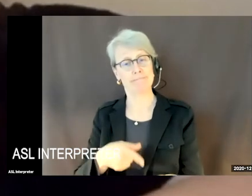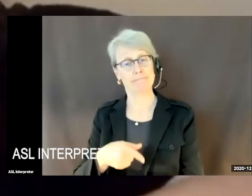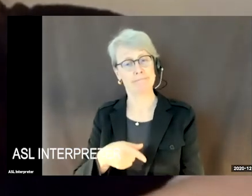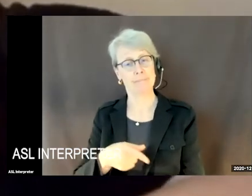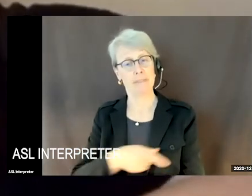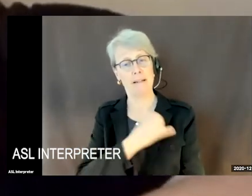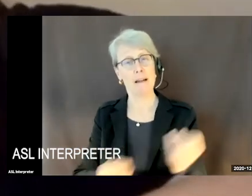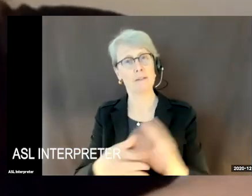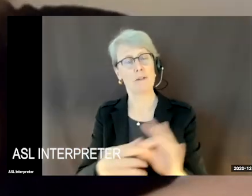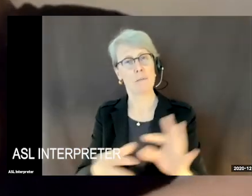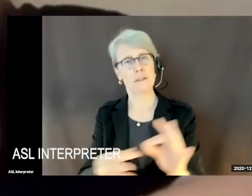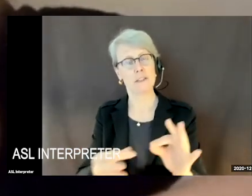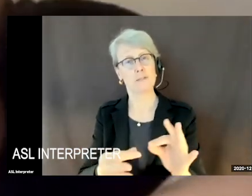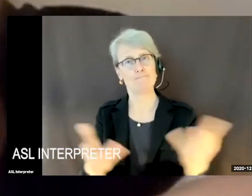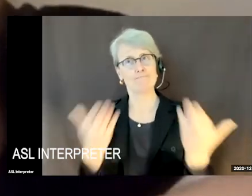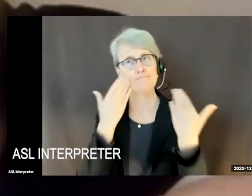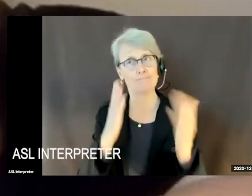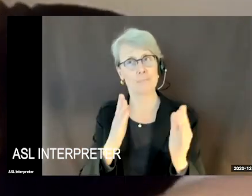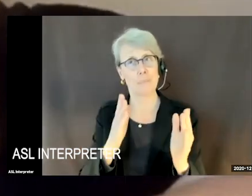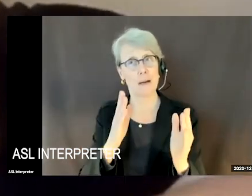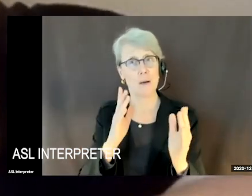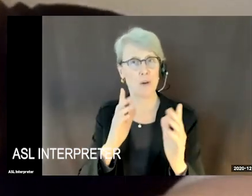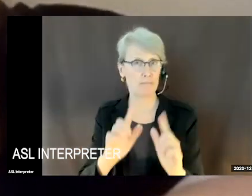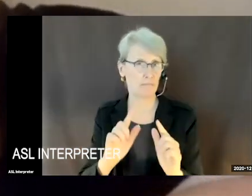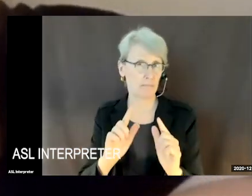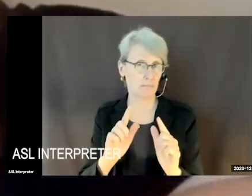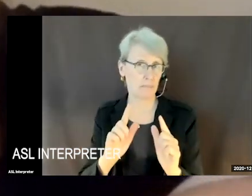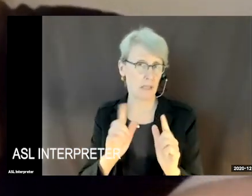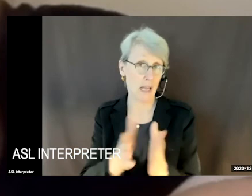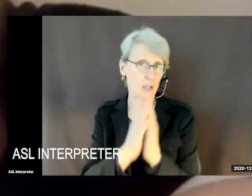I kind of don't know how to end this, but I'll kind of leave it up to you to